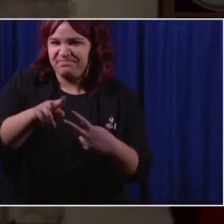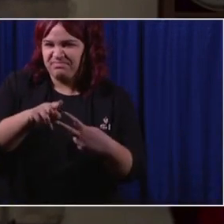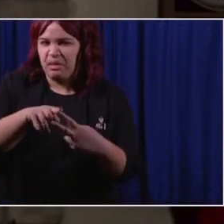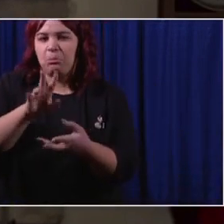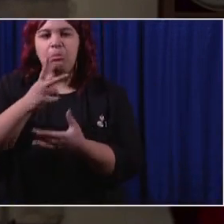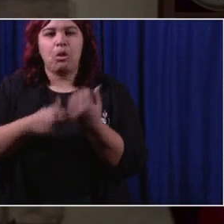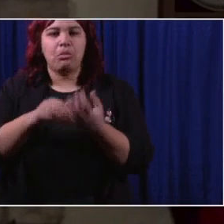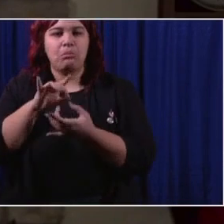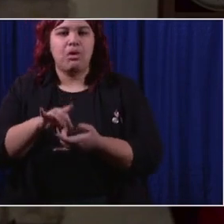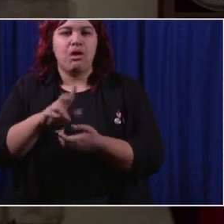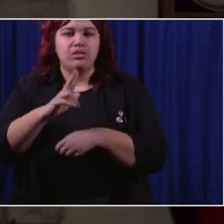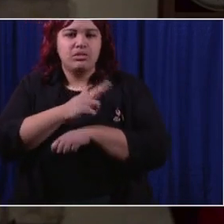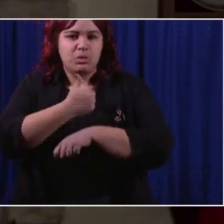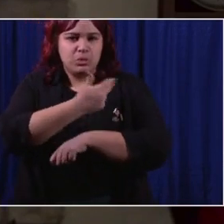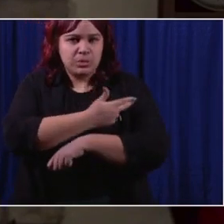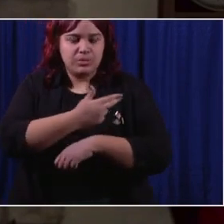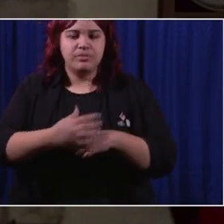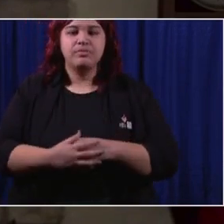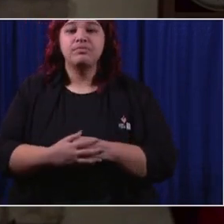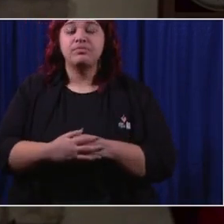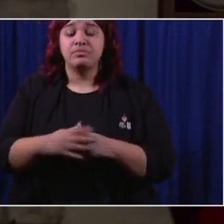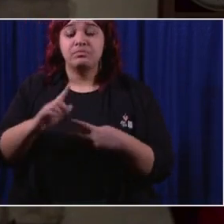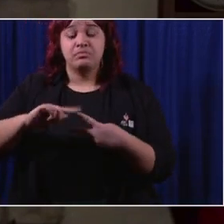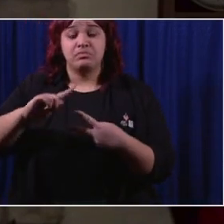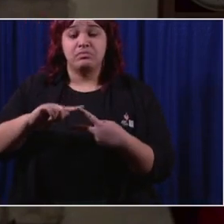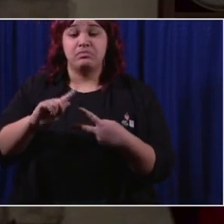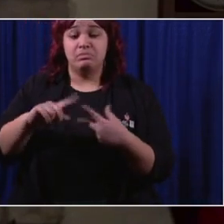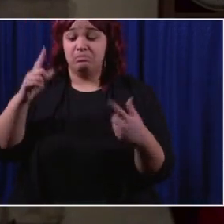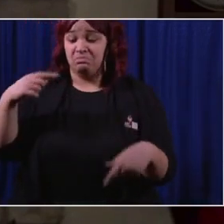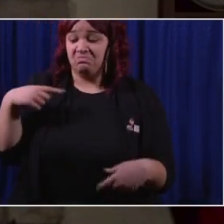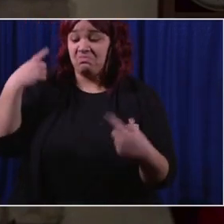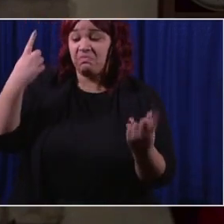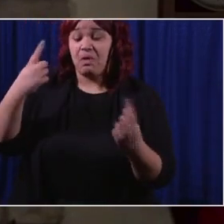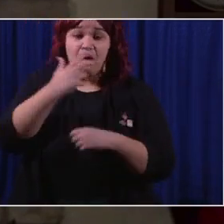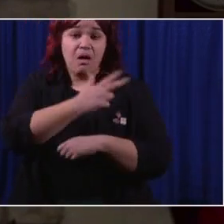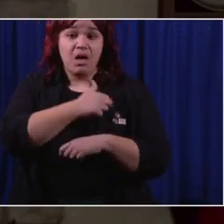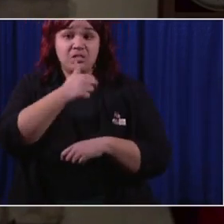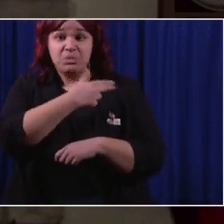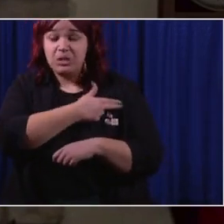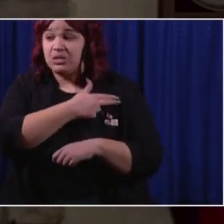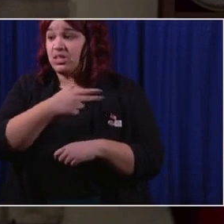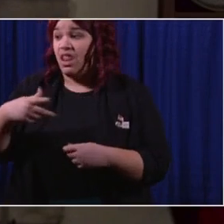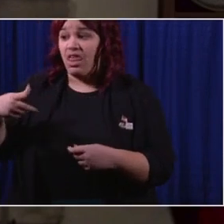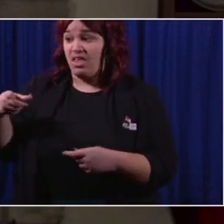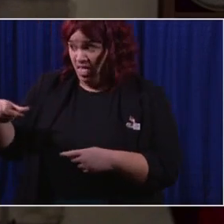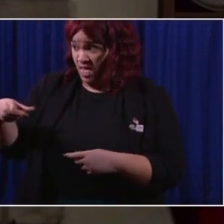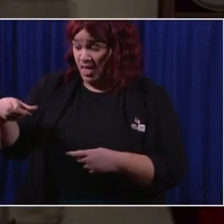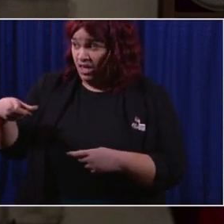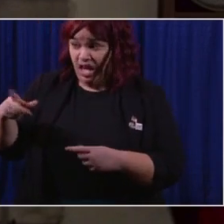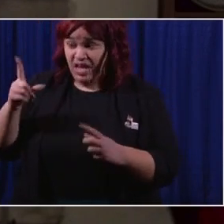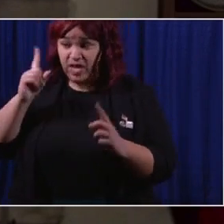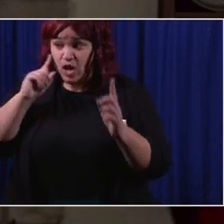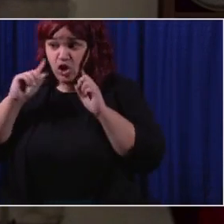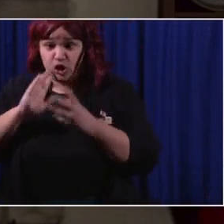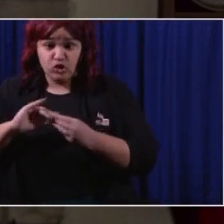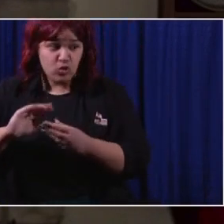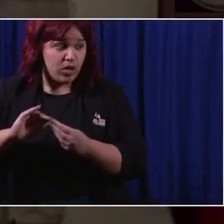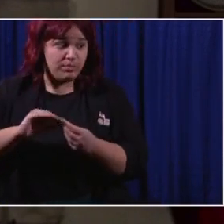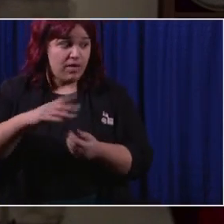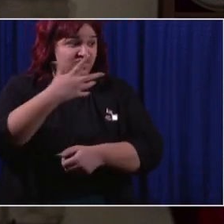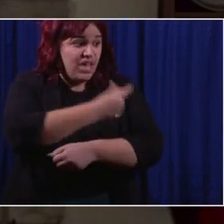go, one, if we're not hearing a lot from hospital networks about getting their vaccine shipments, is that something for the public to be concerned